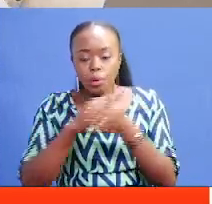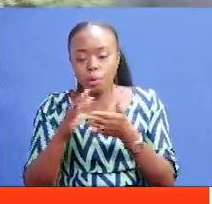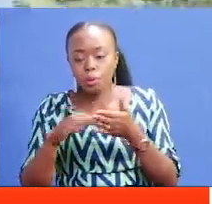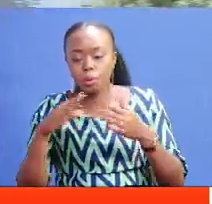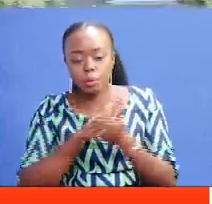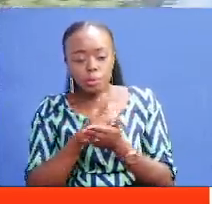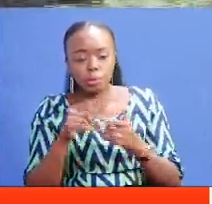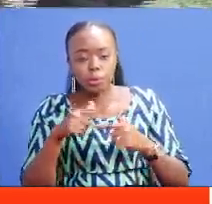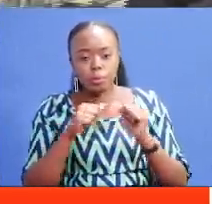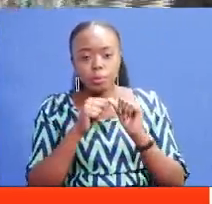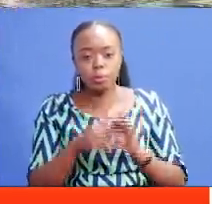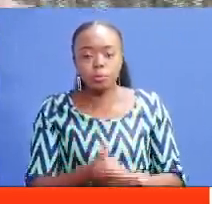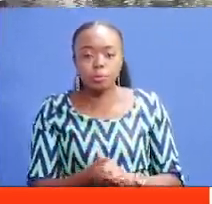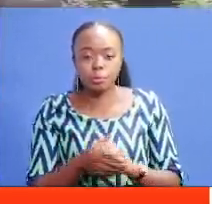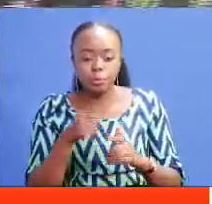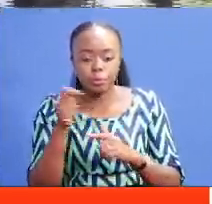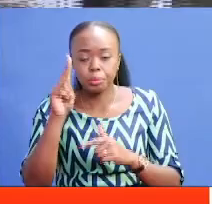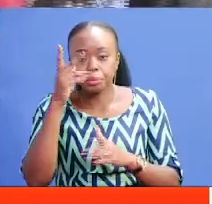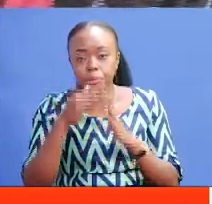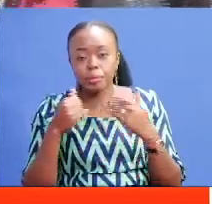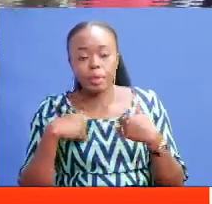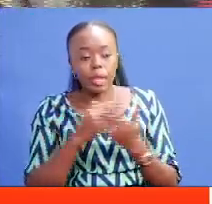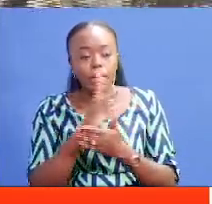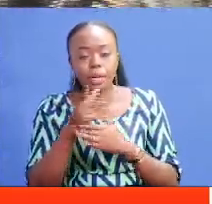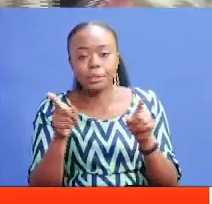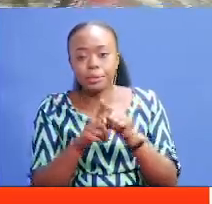region. The Kenya Human Rights